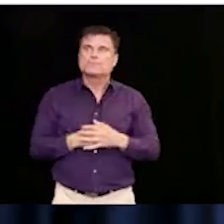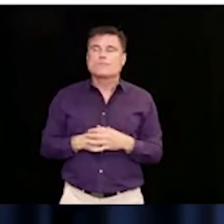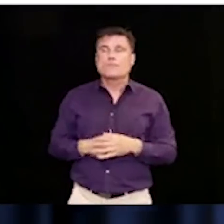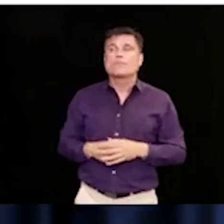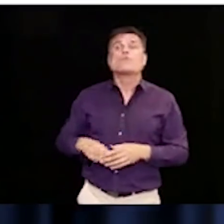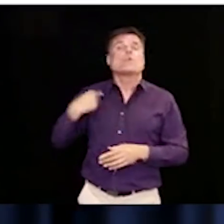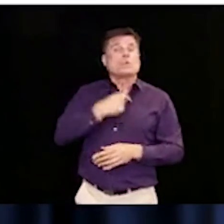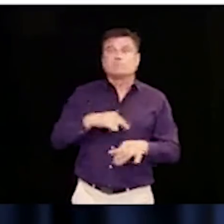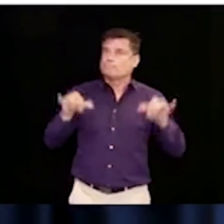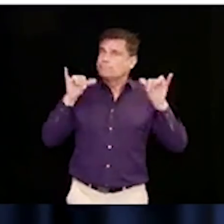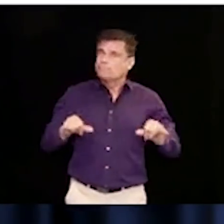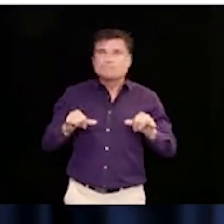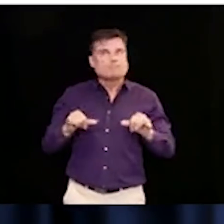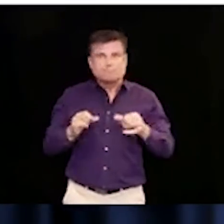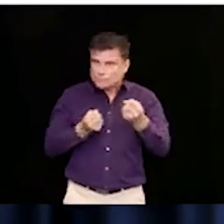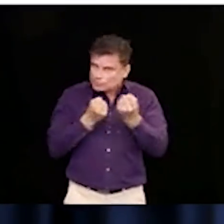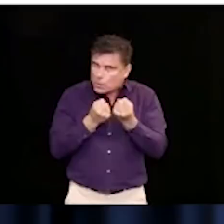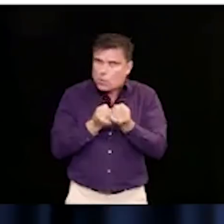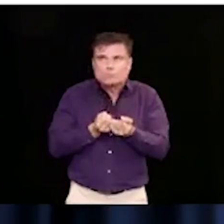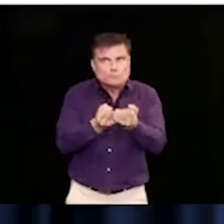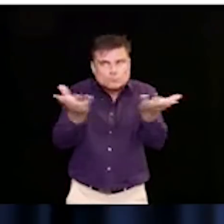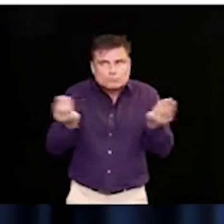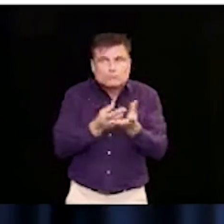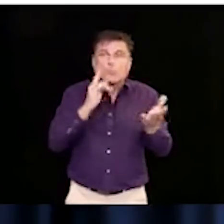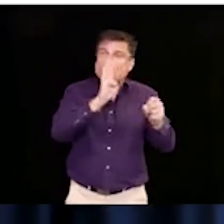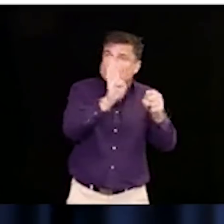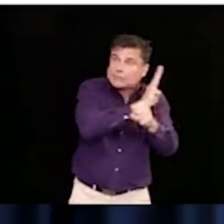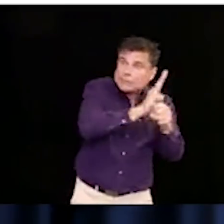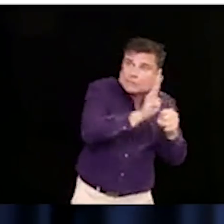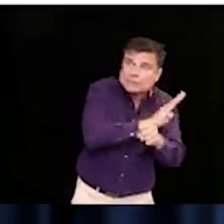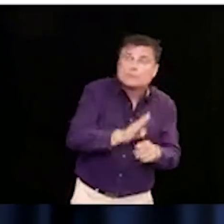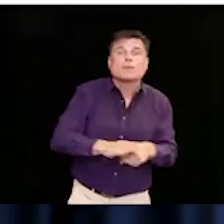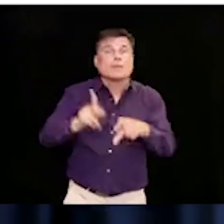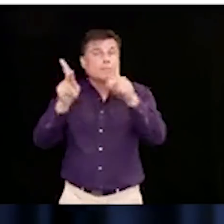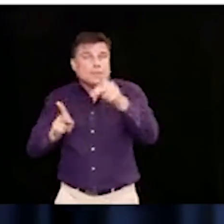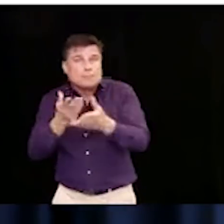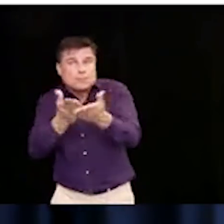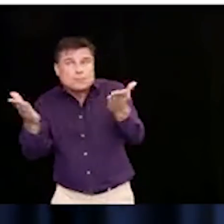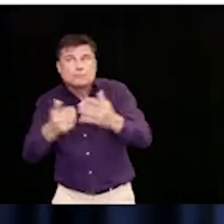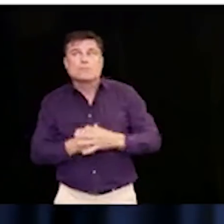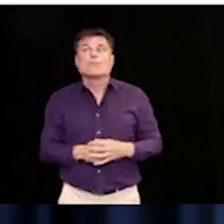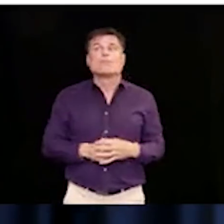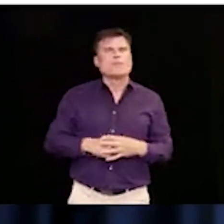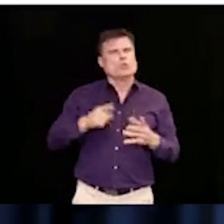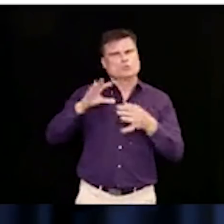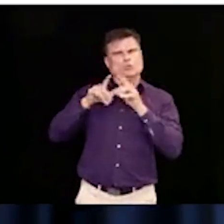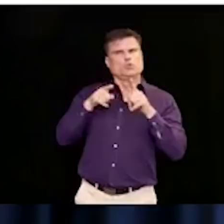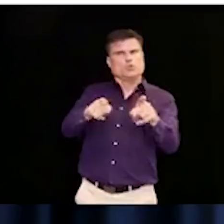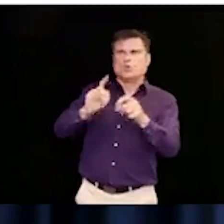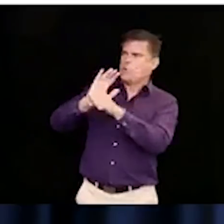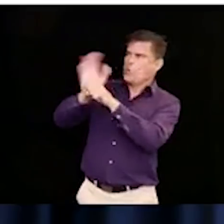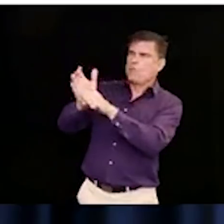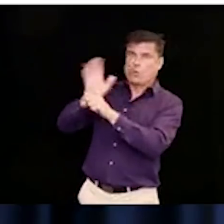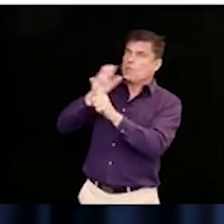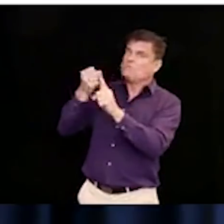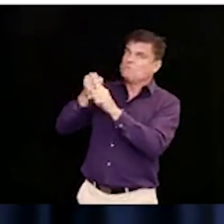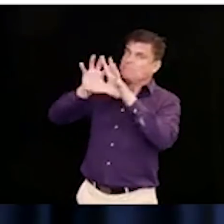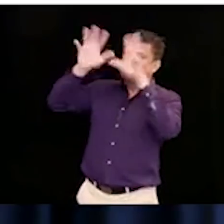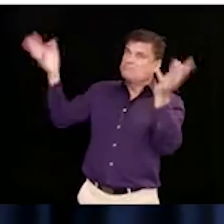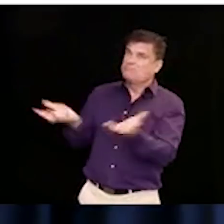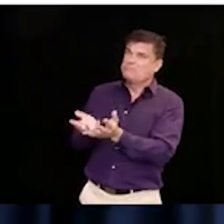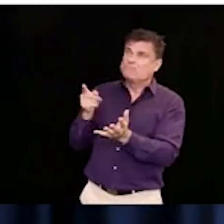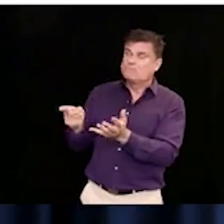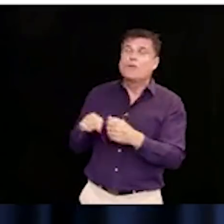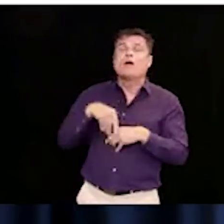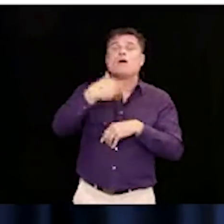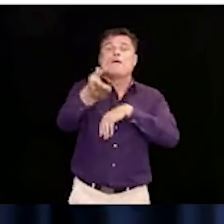provide the supports that people and businesses need as the pandemic and the economic downturn evolve. And as the